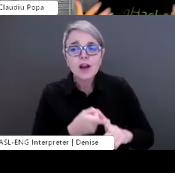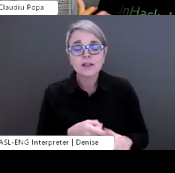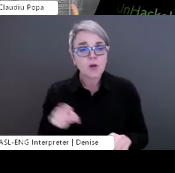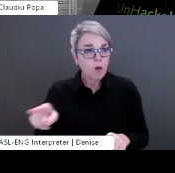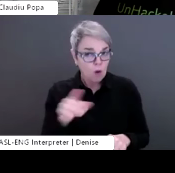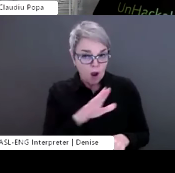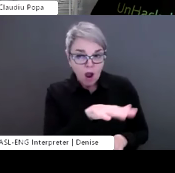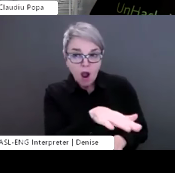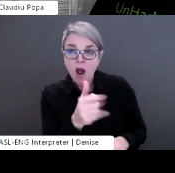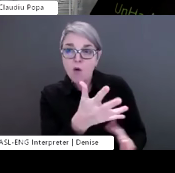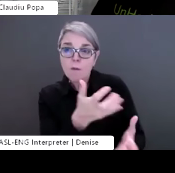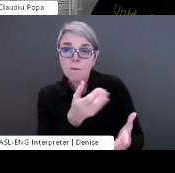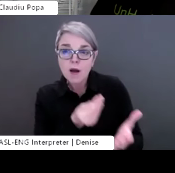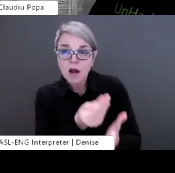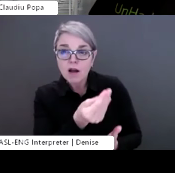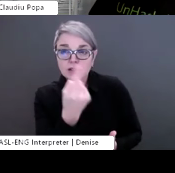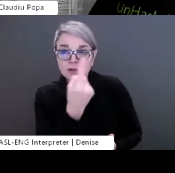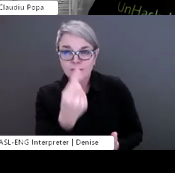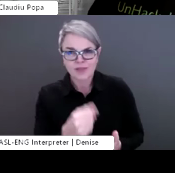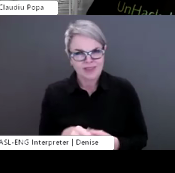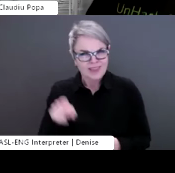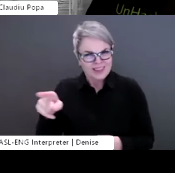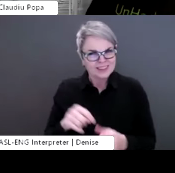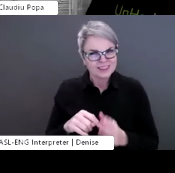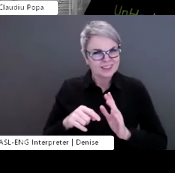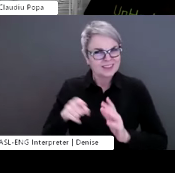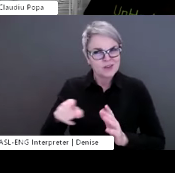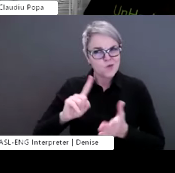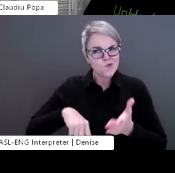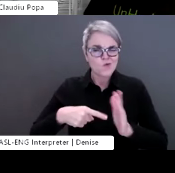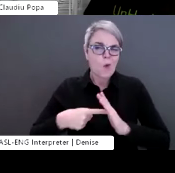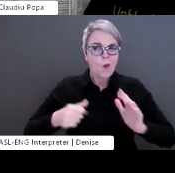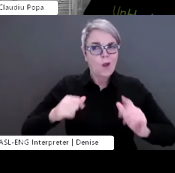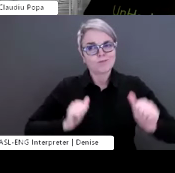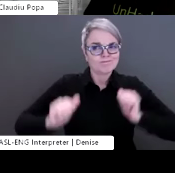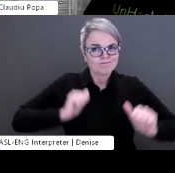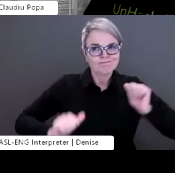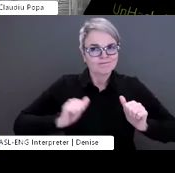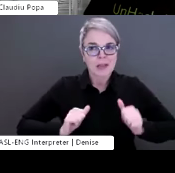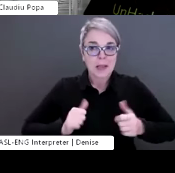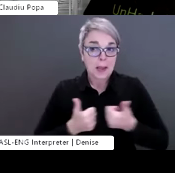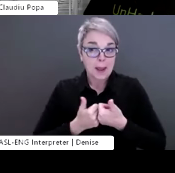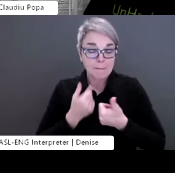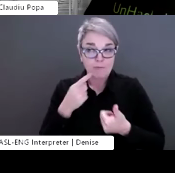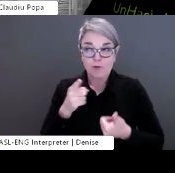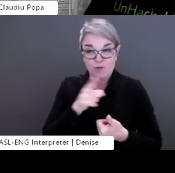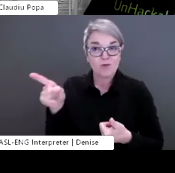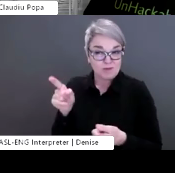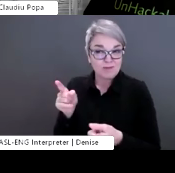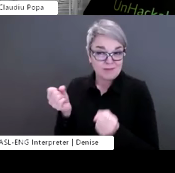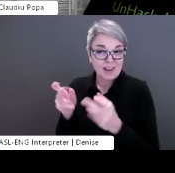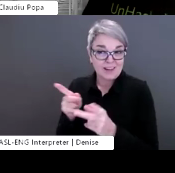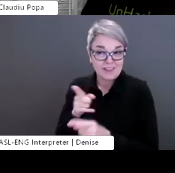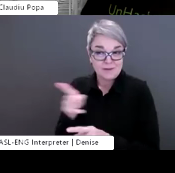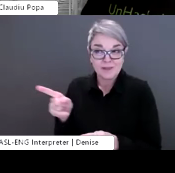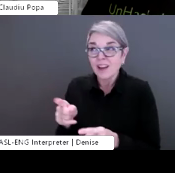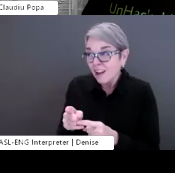a role-playing game for a lot of these people. And I can't tell you that a lot of them may even enjoy